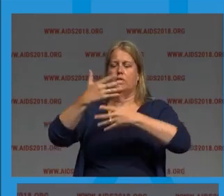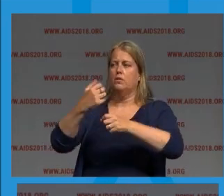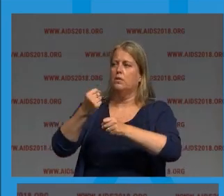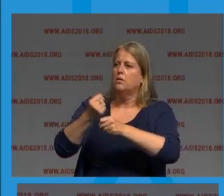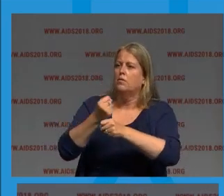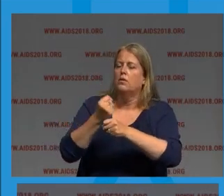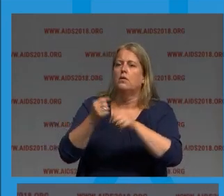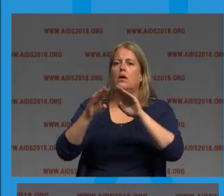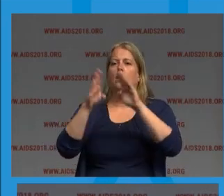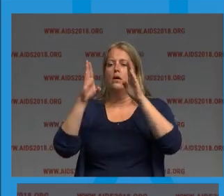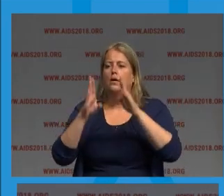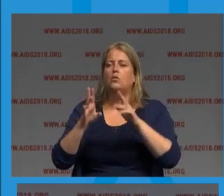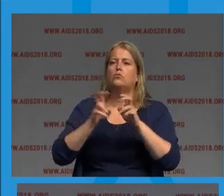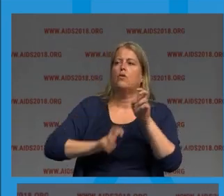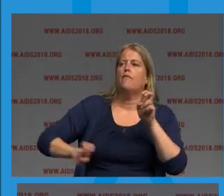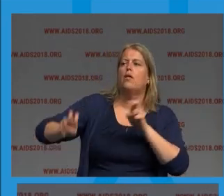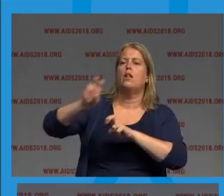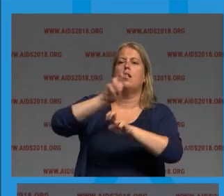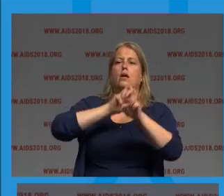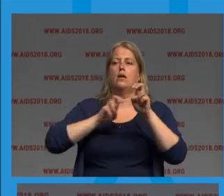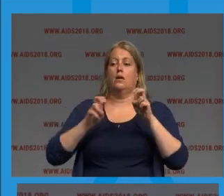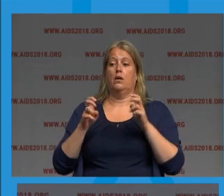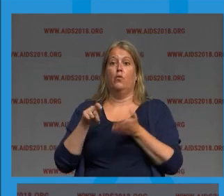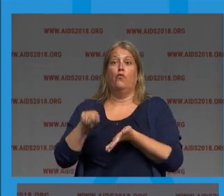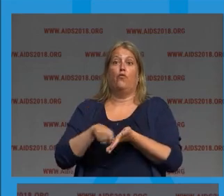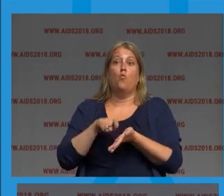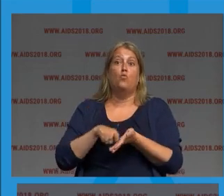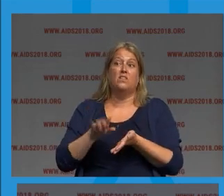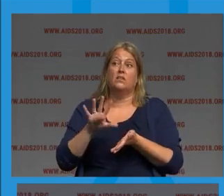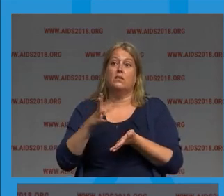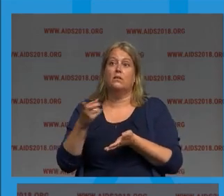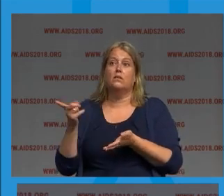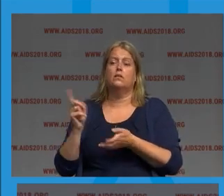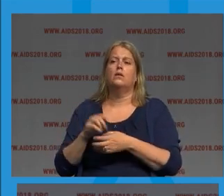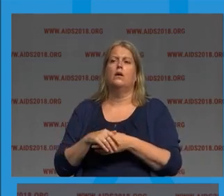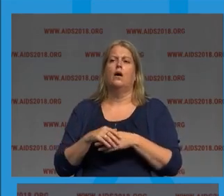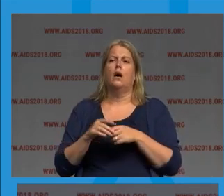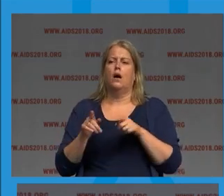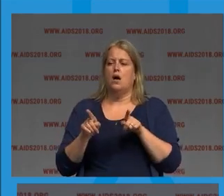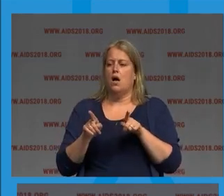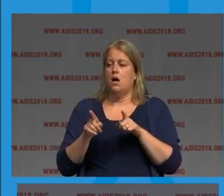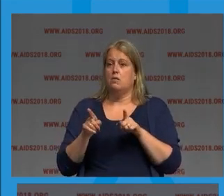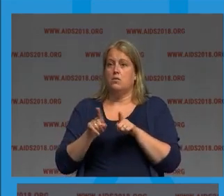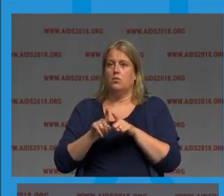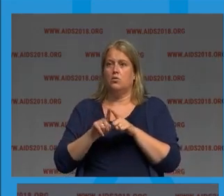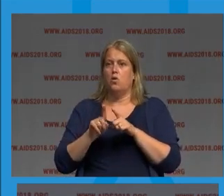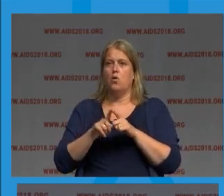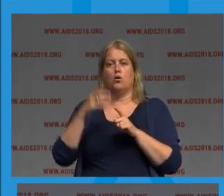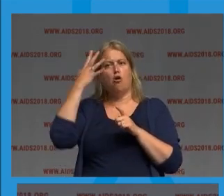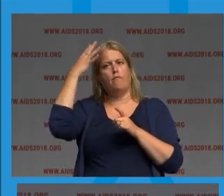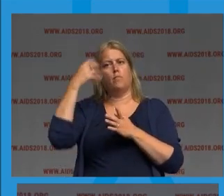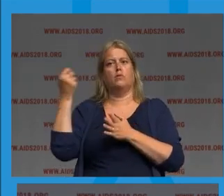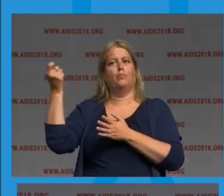employment, housing, traveling, even voting in some places, and even receiving government